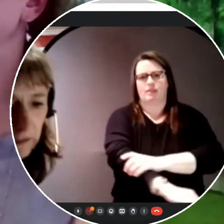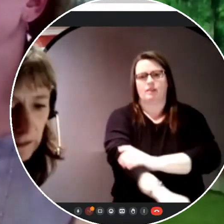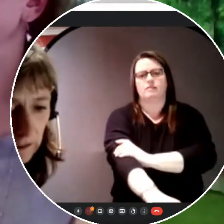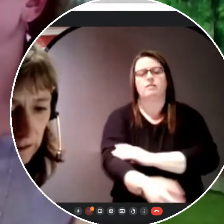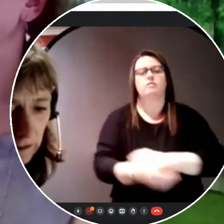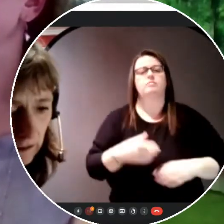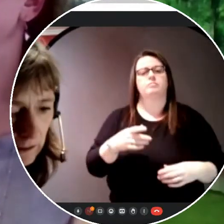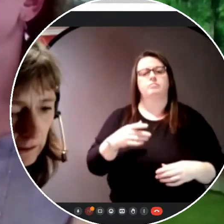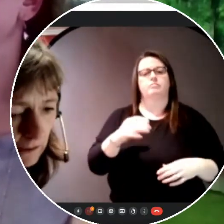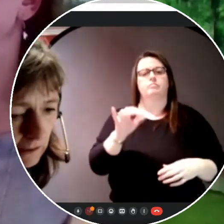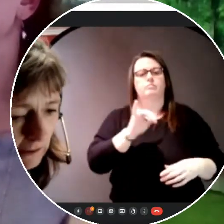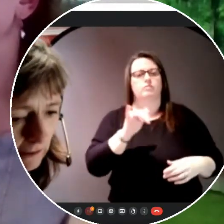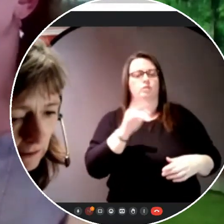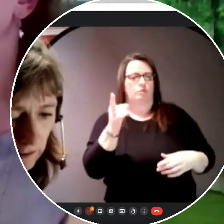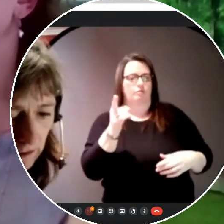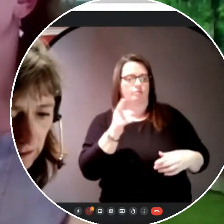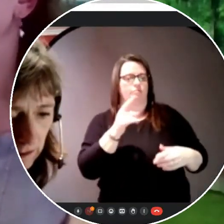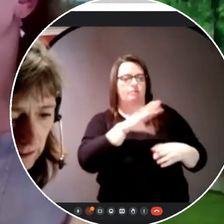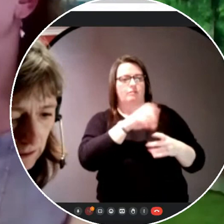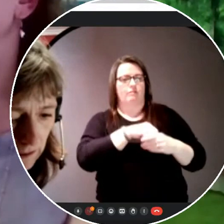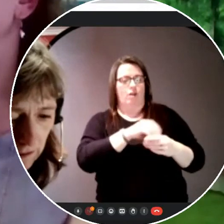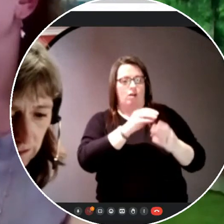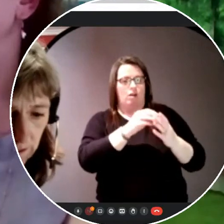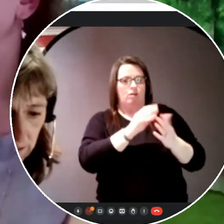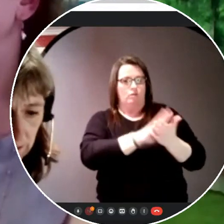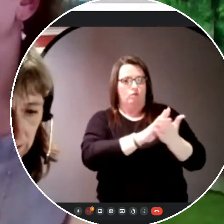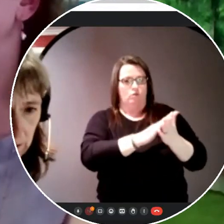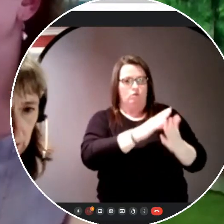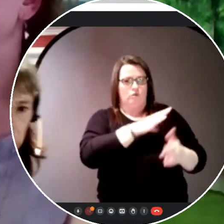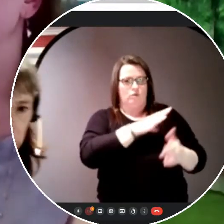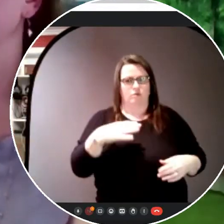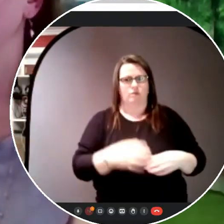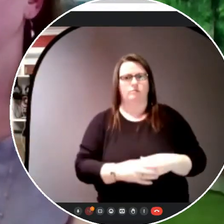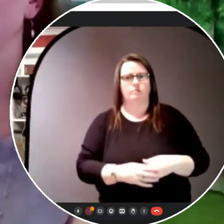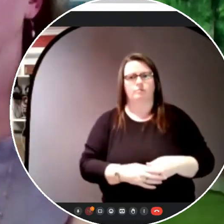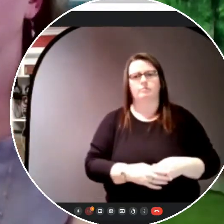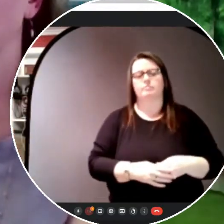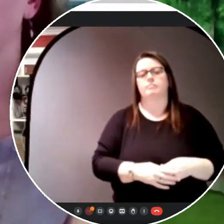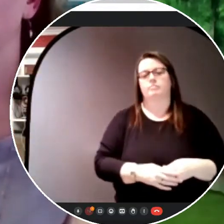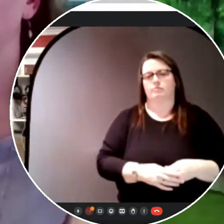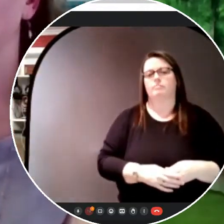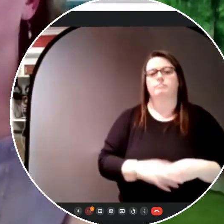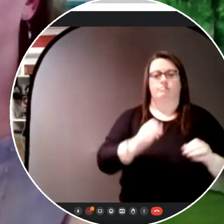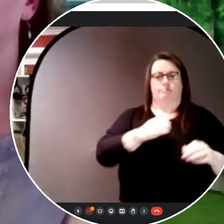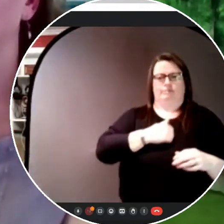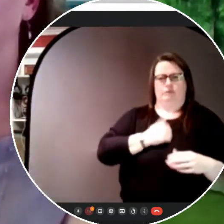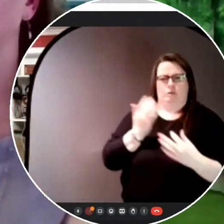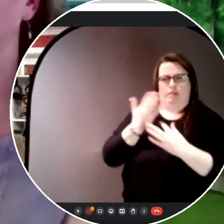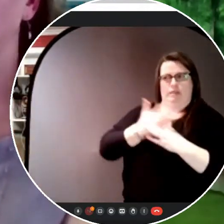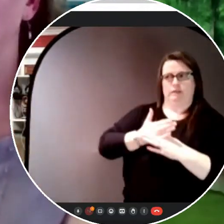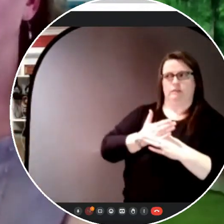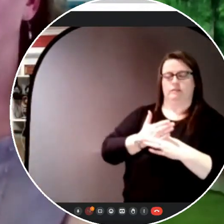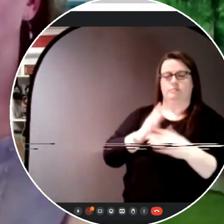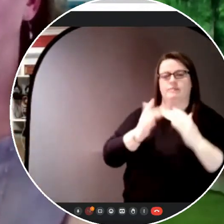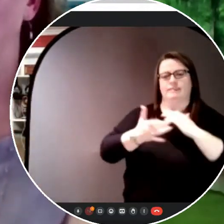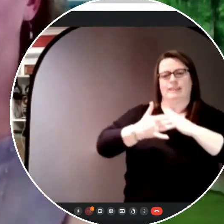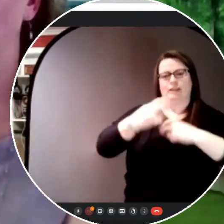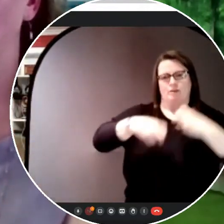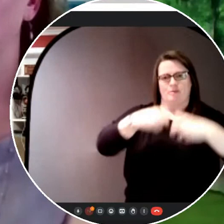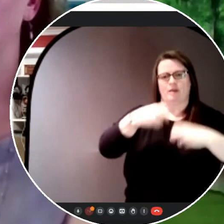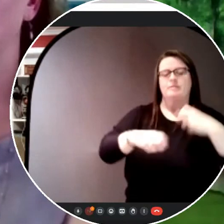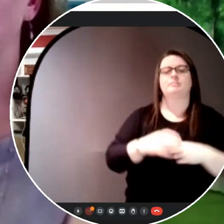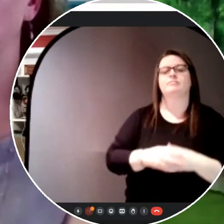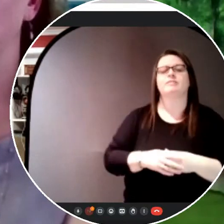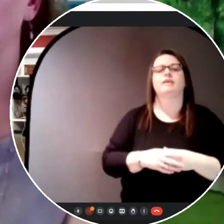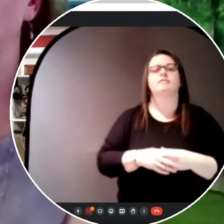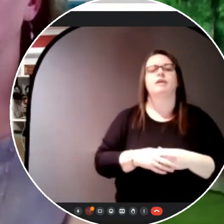okay. Which summarizes beautifully a lot of the data and the points made within the presentation. We drew from that. They did a lot of